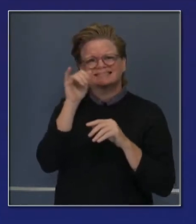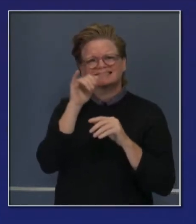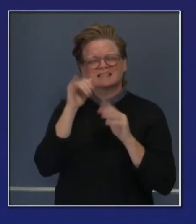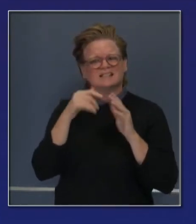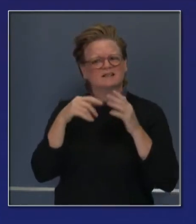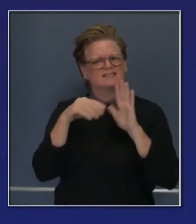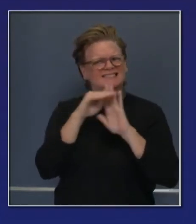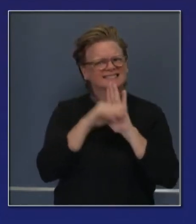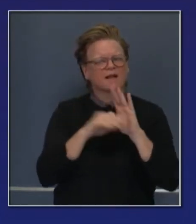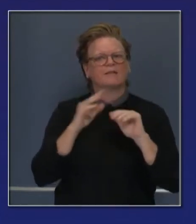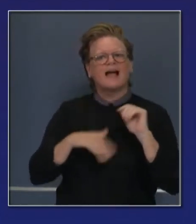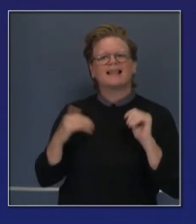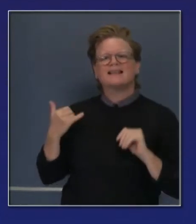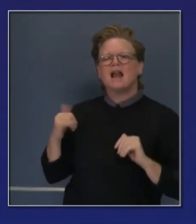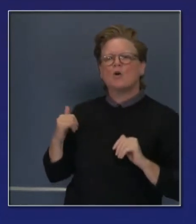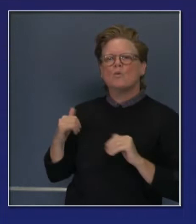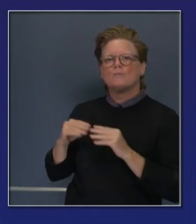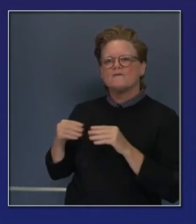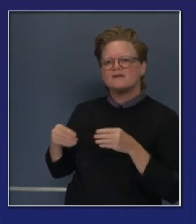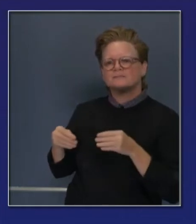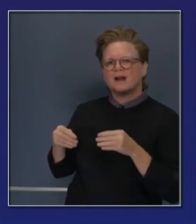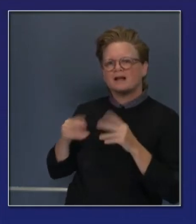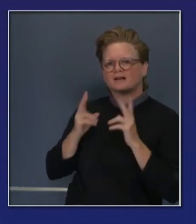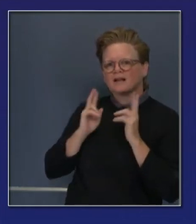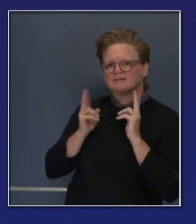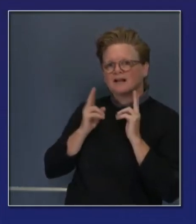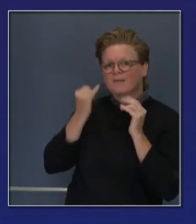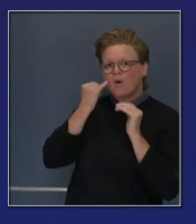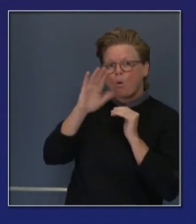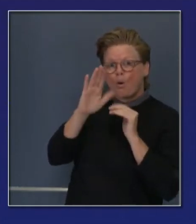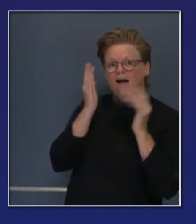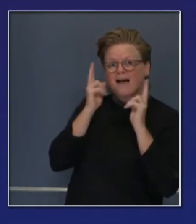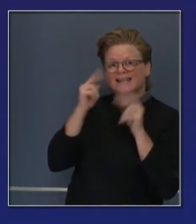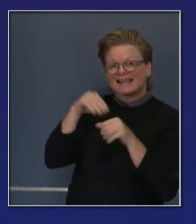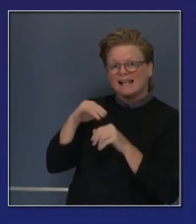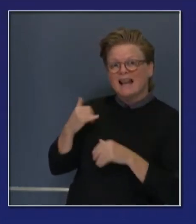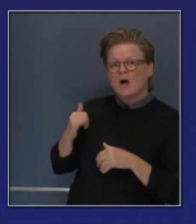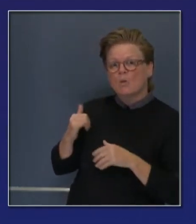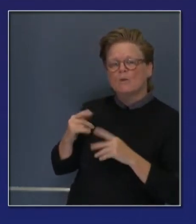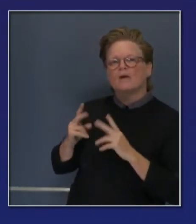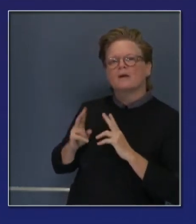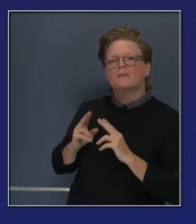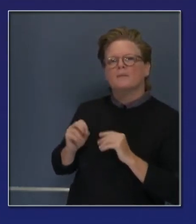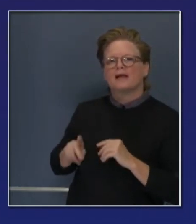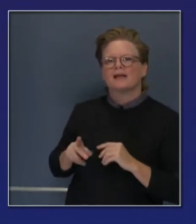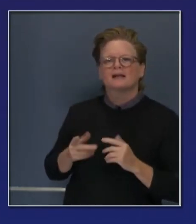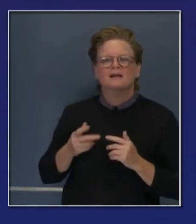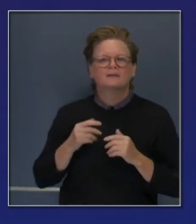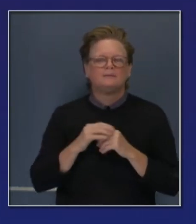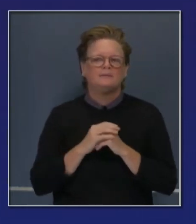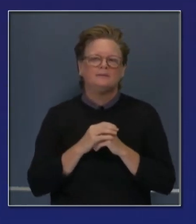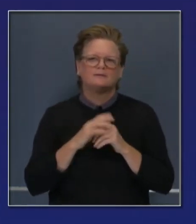want to be more stringent, subject to their attestation as well. So we're trying, in the spirit